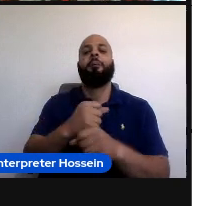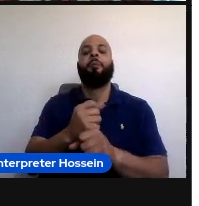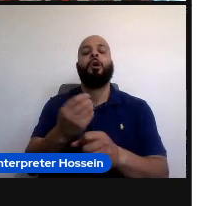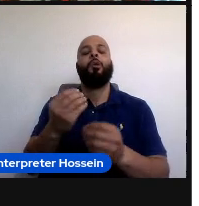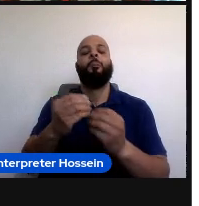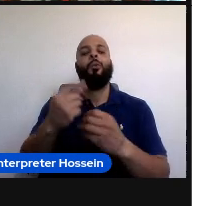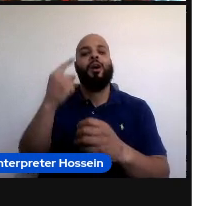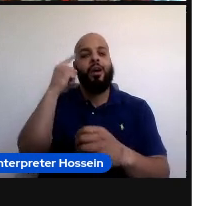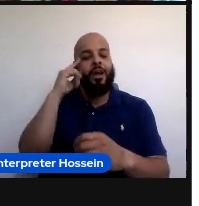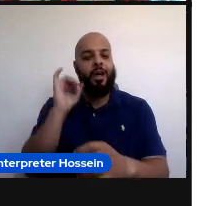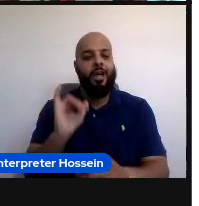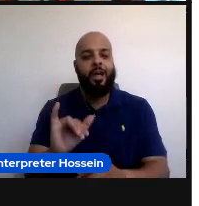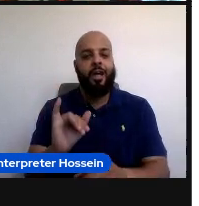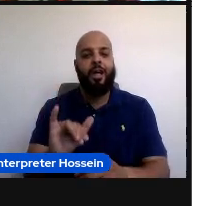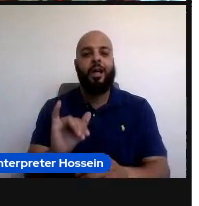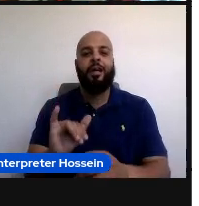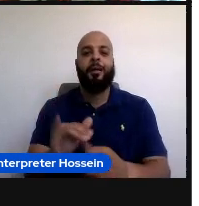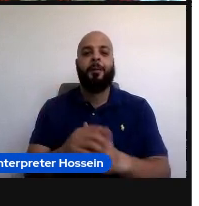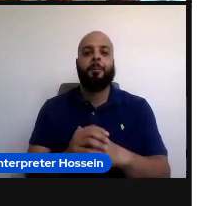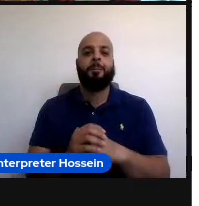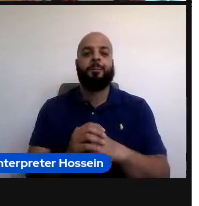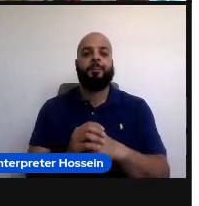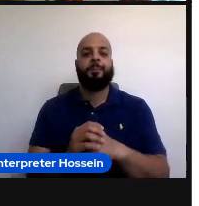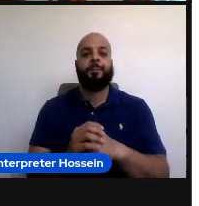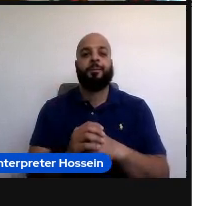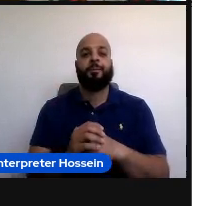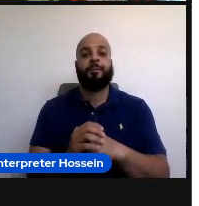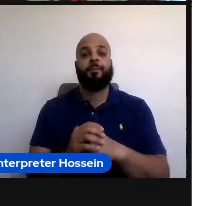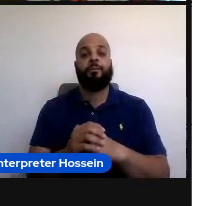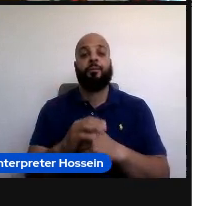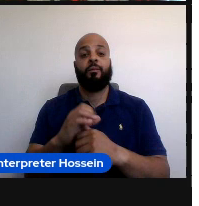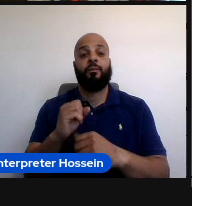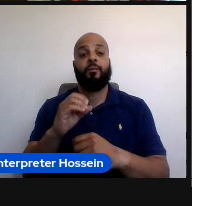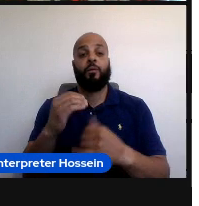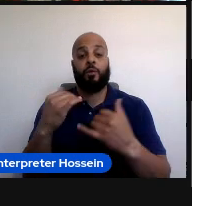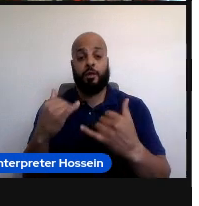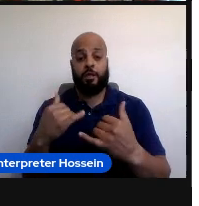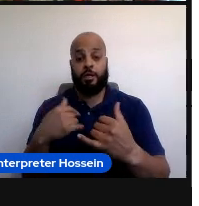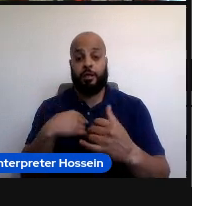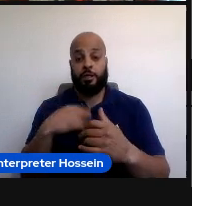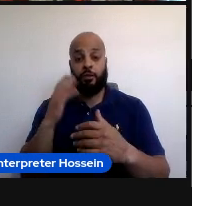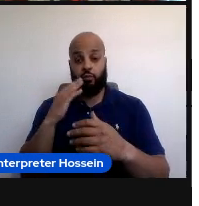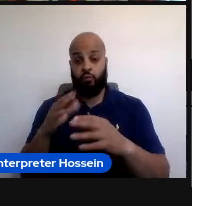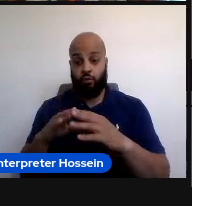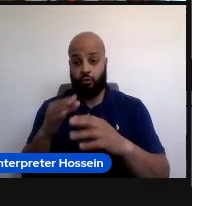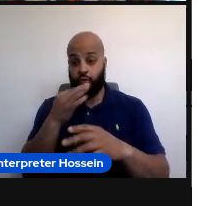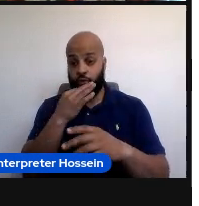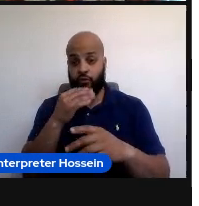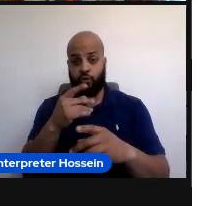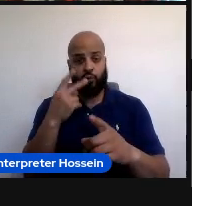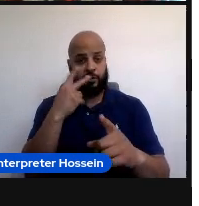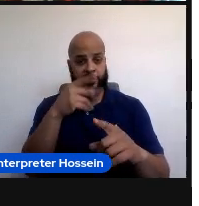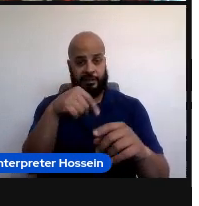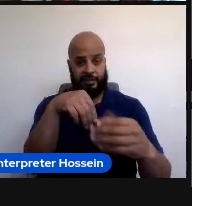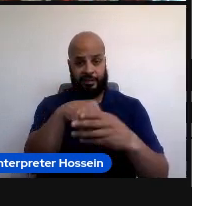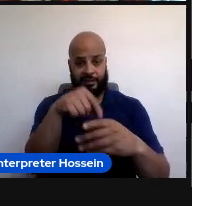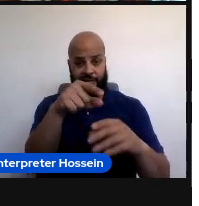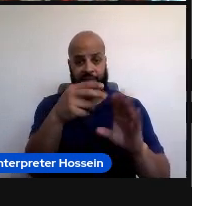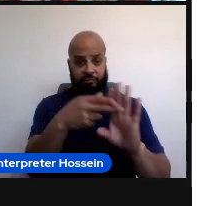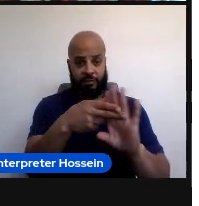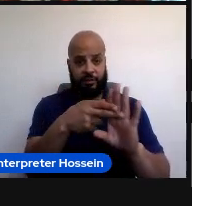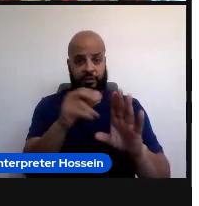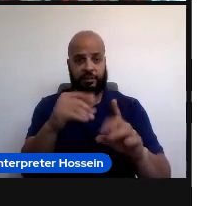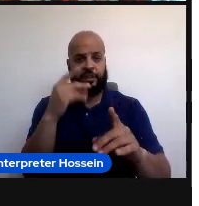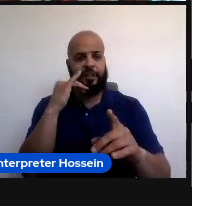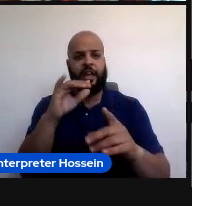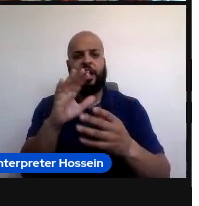over time. And so as I start to close out on this section, you can see that over time in the gray area, you